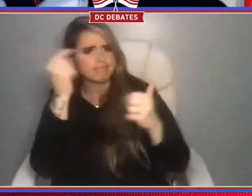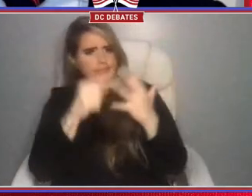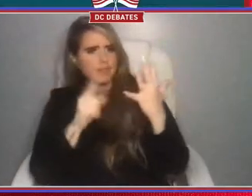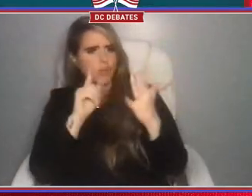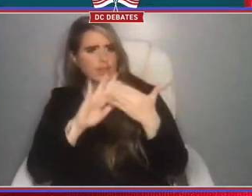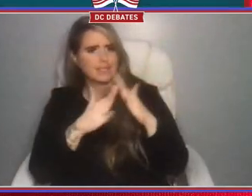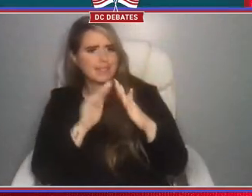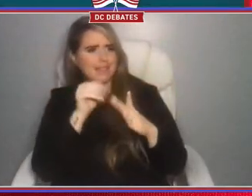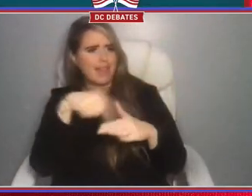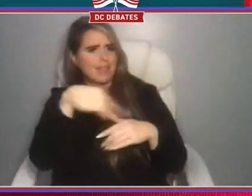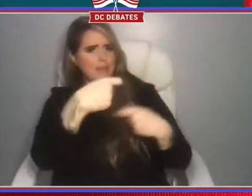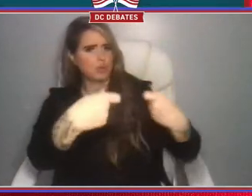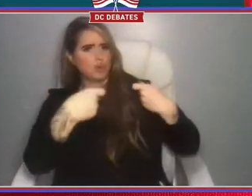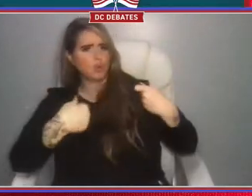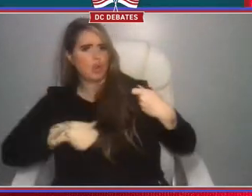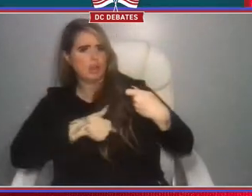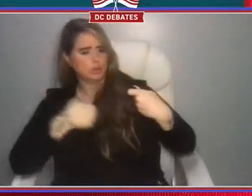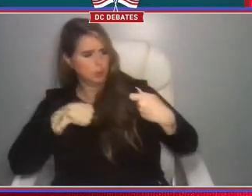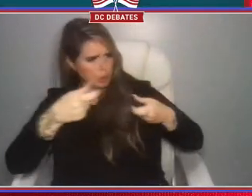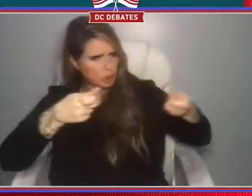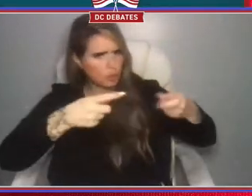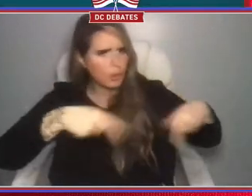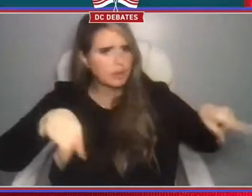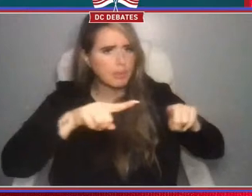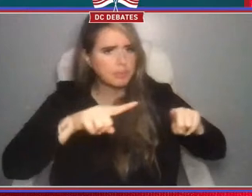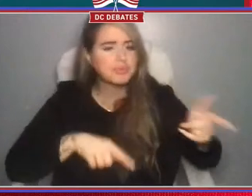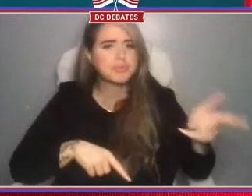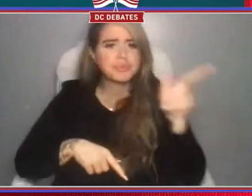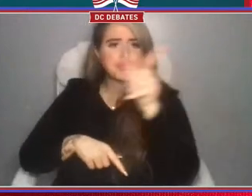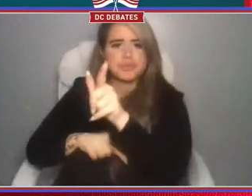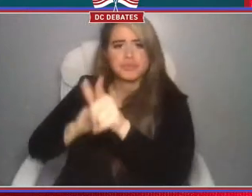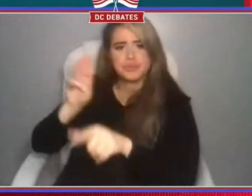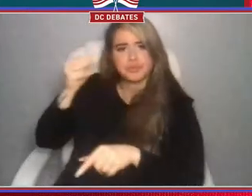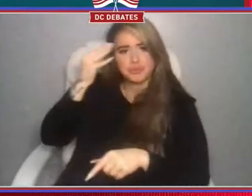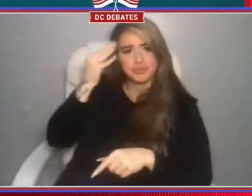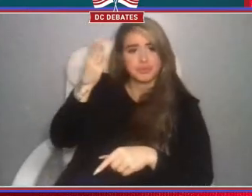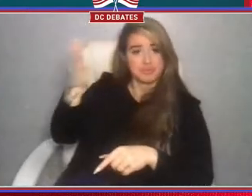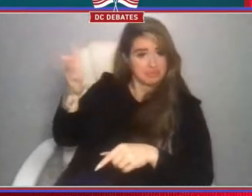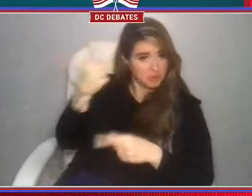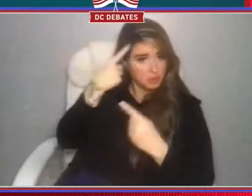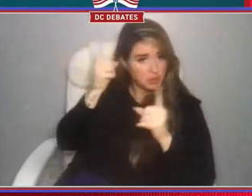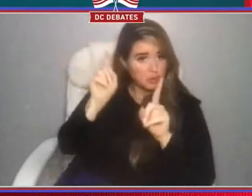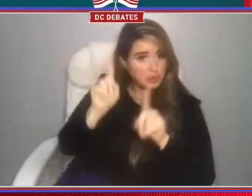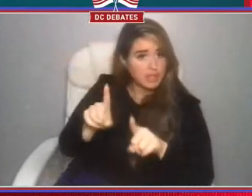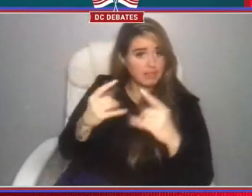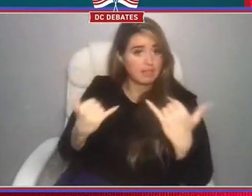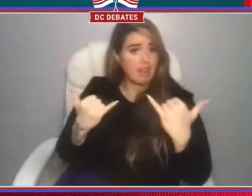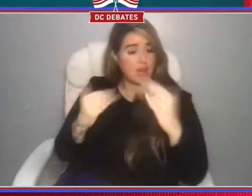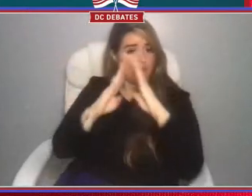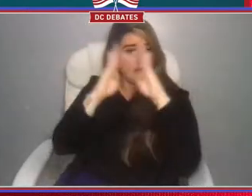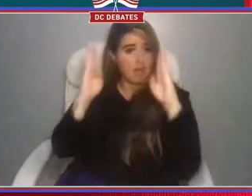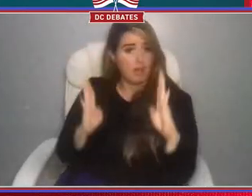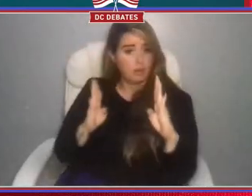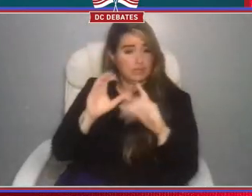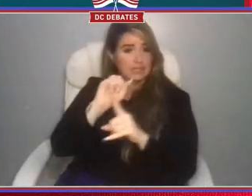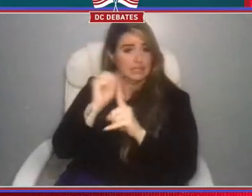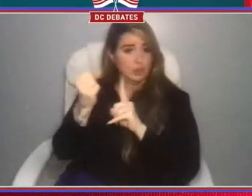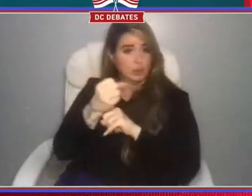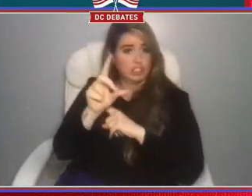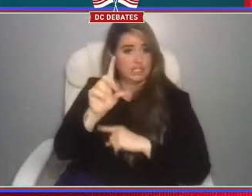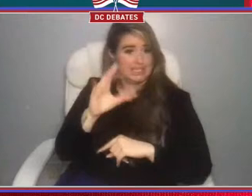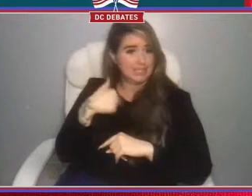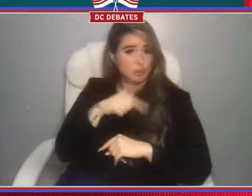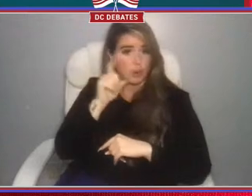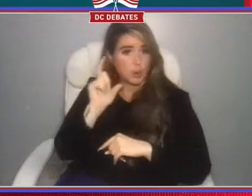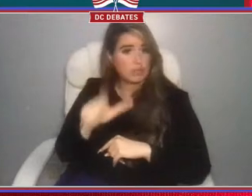right. Thank you, Mr. White. Mayor Bowser, I'd like to hear your response to that. Do you agree that in the current housing crunch in D.C., we don't need a